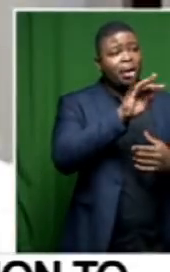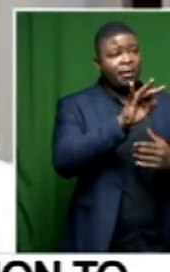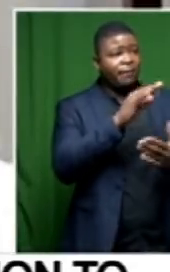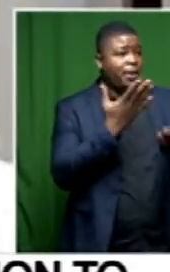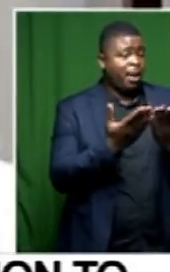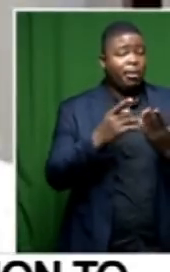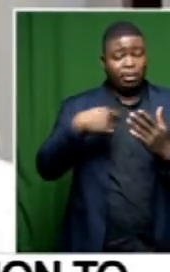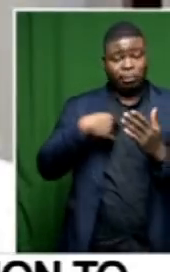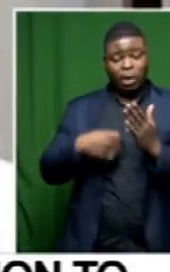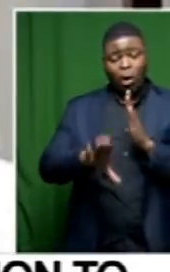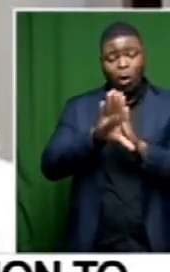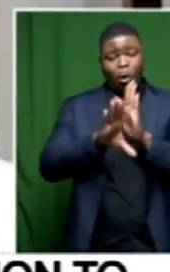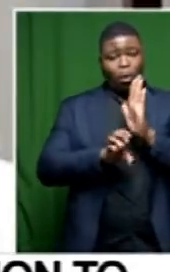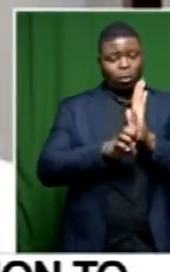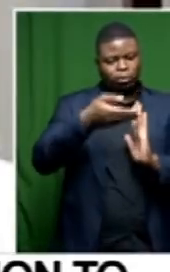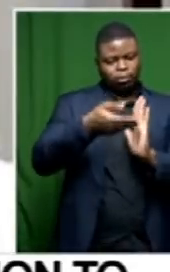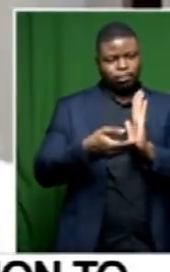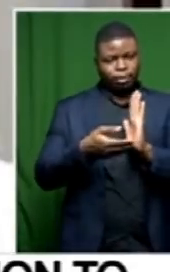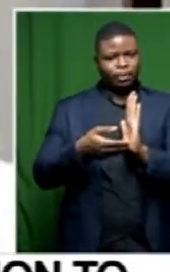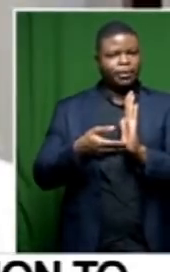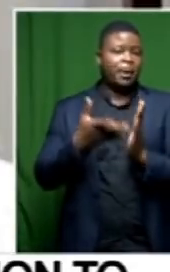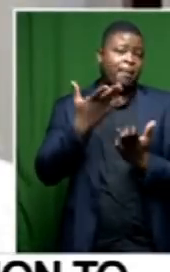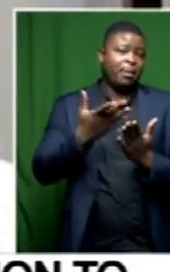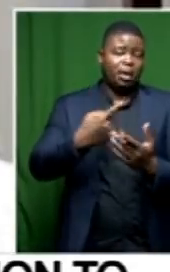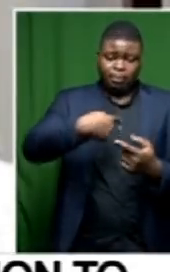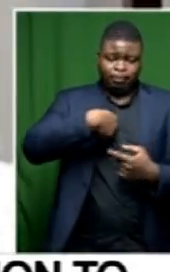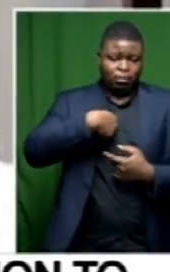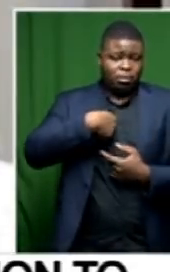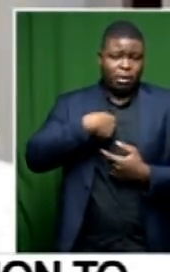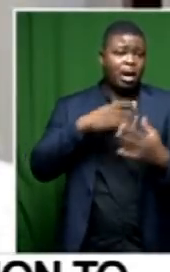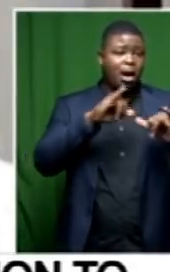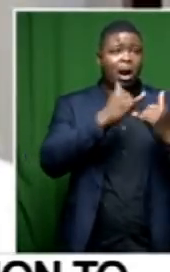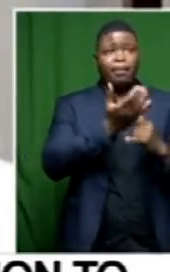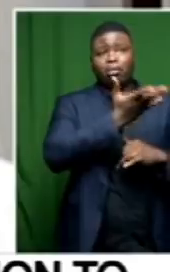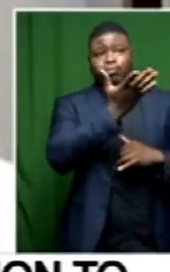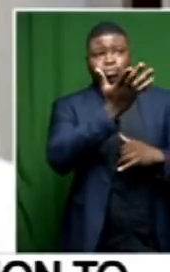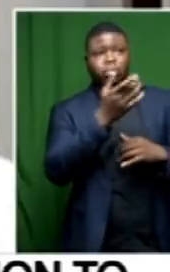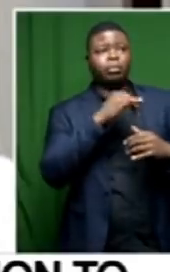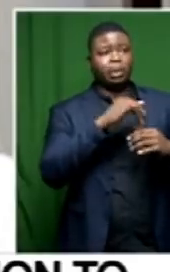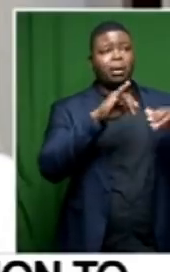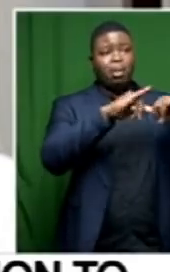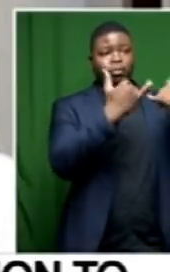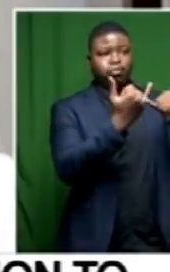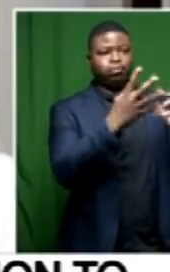code, I participate as a director of a company that is involved